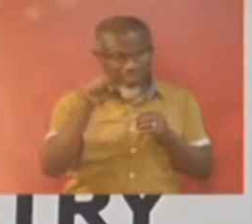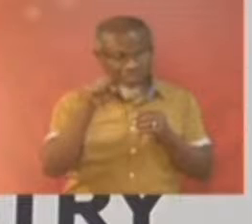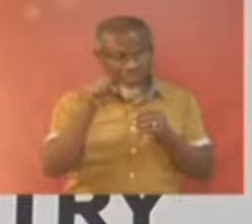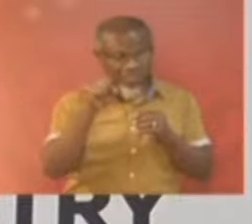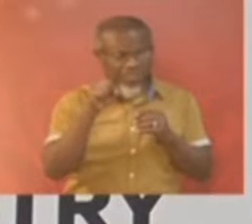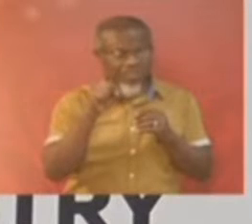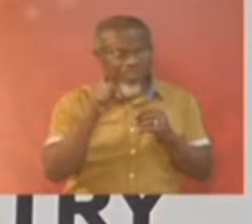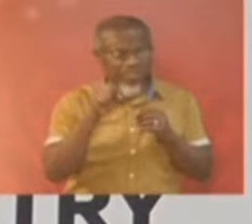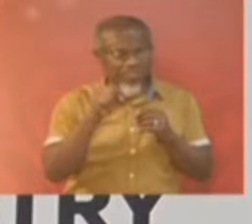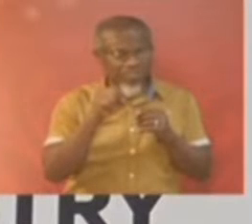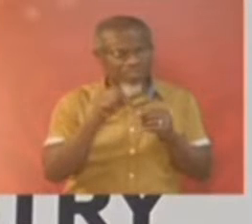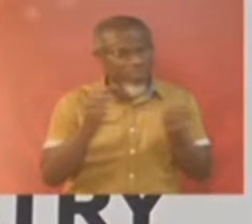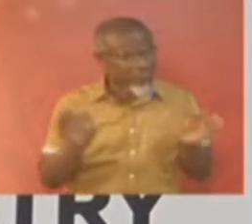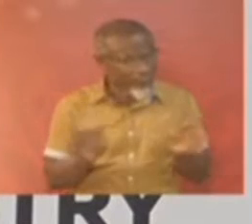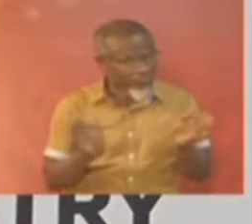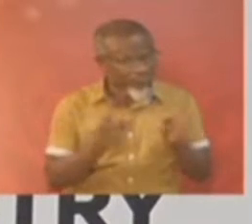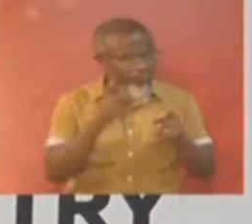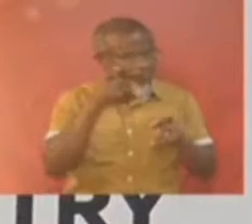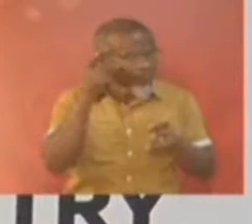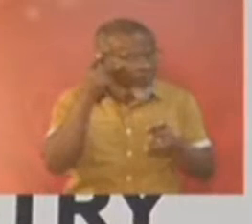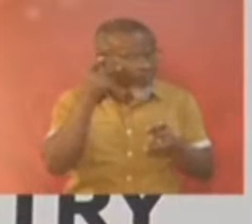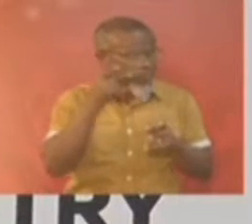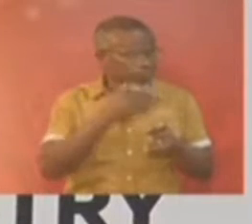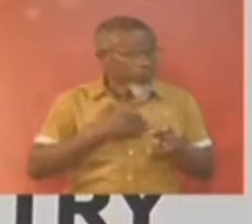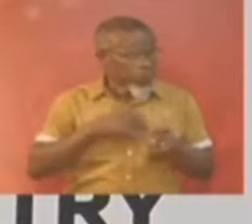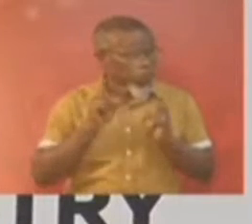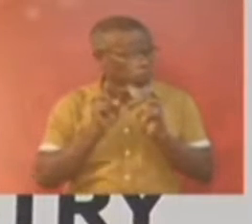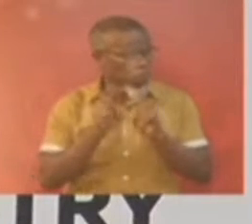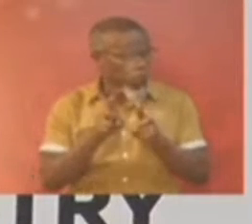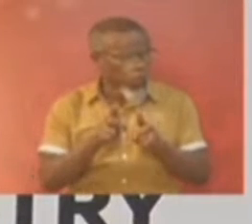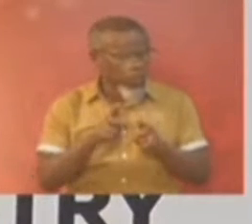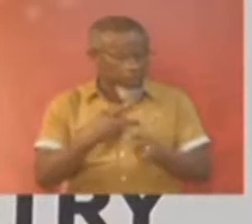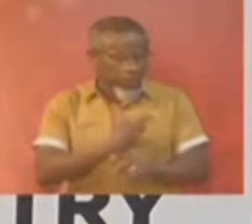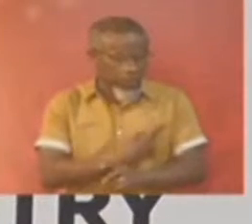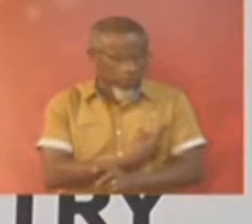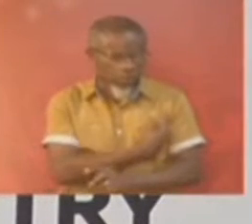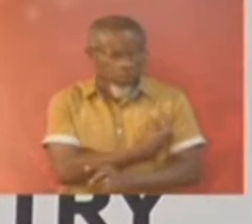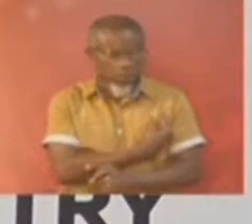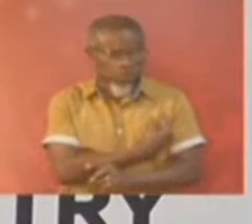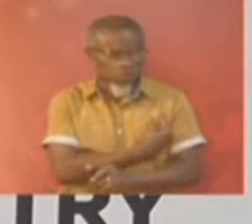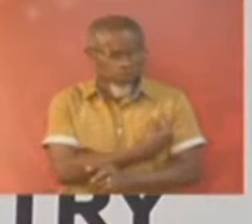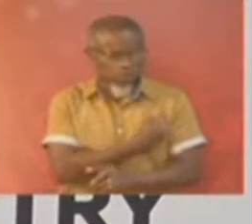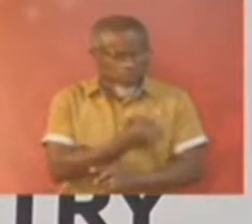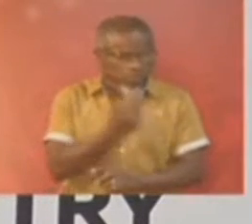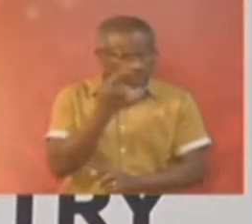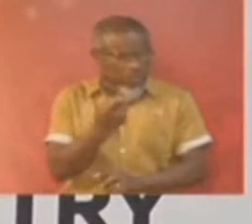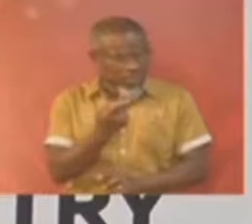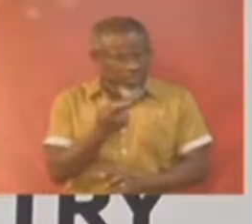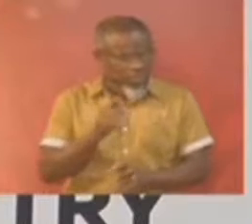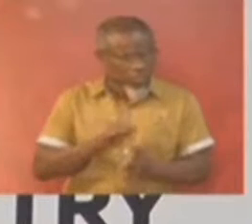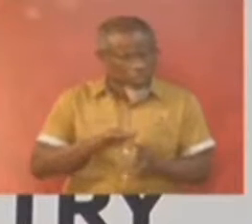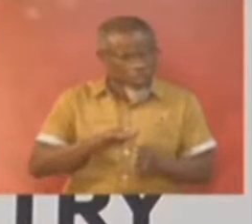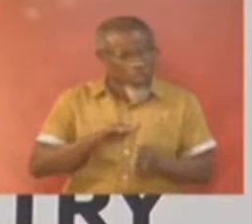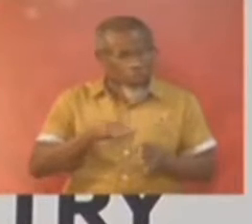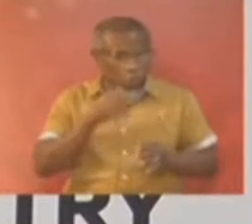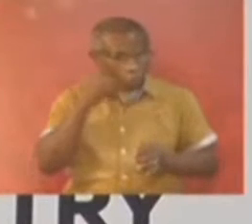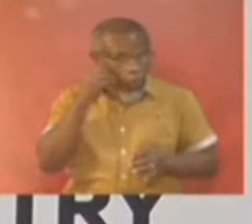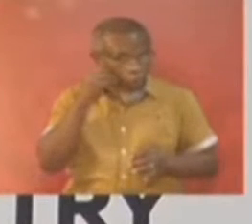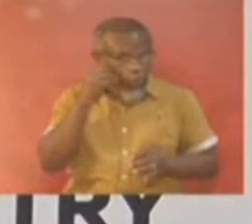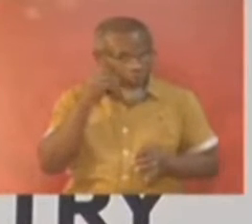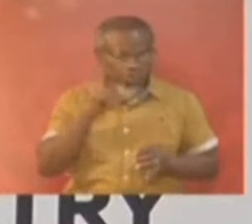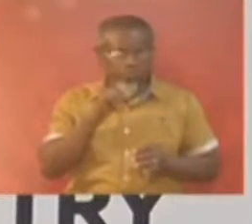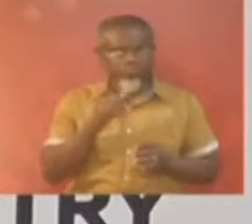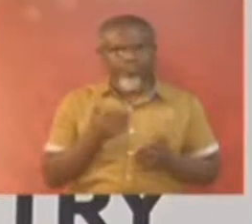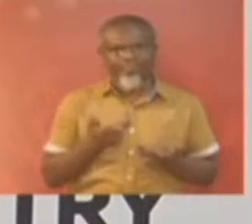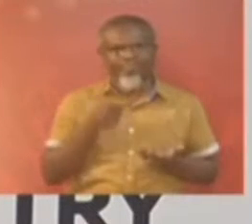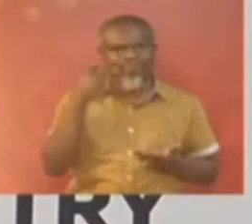have your children immunized as they should. What has happened as well, because people are out of school, they are not doing that final